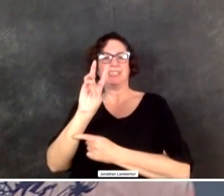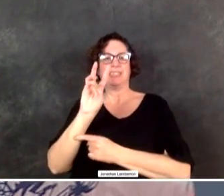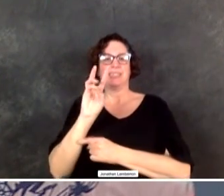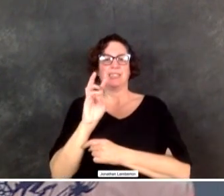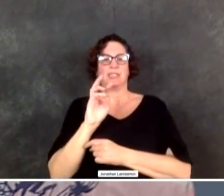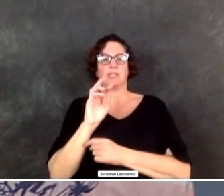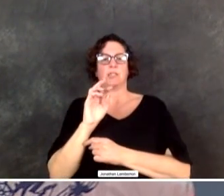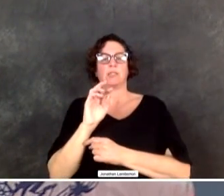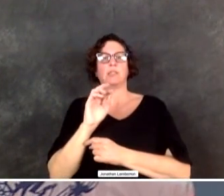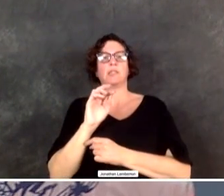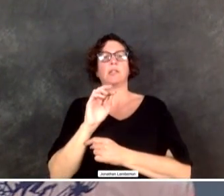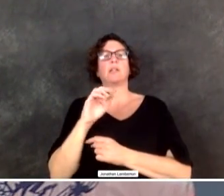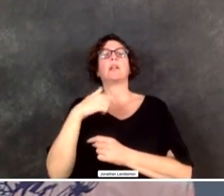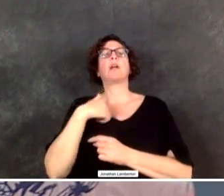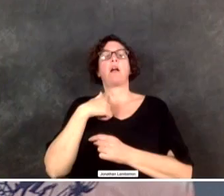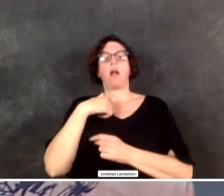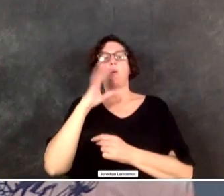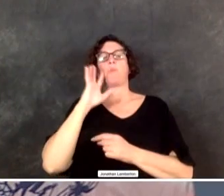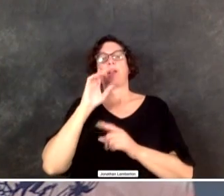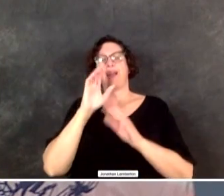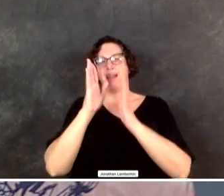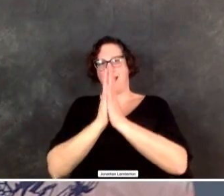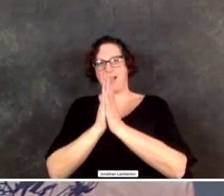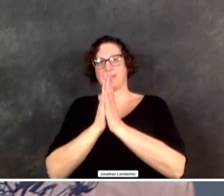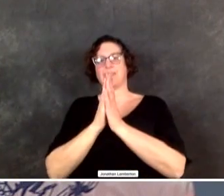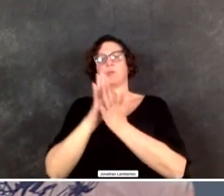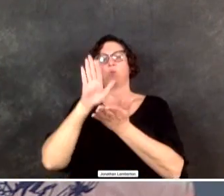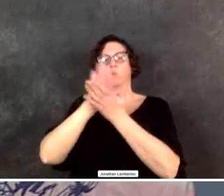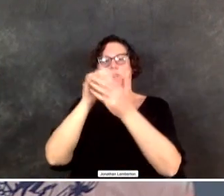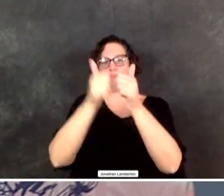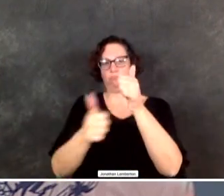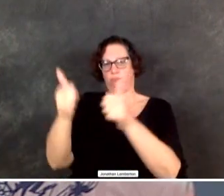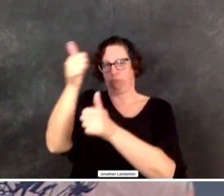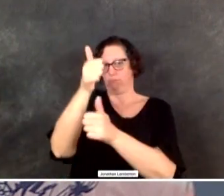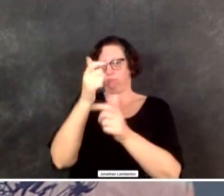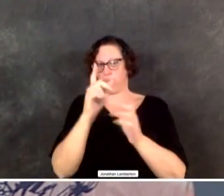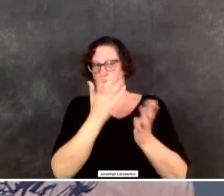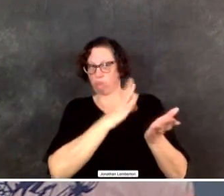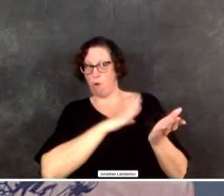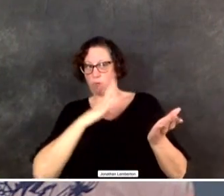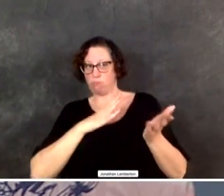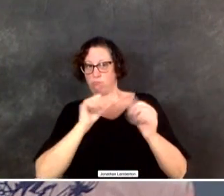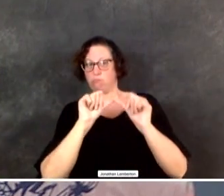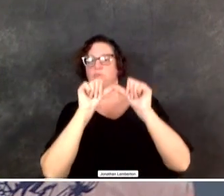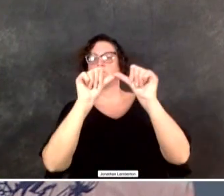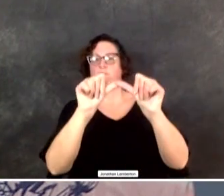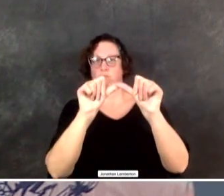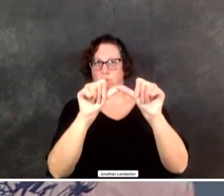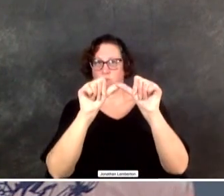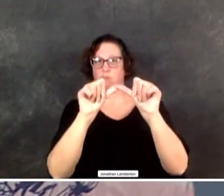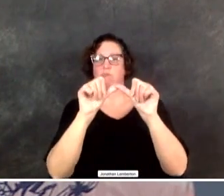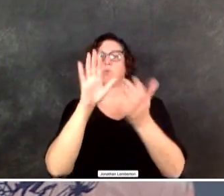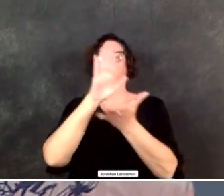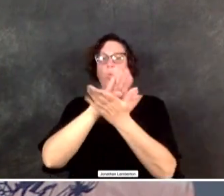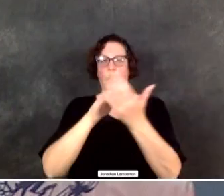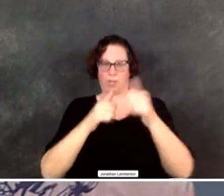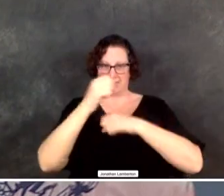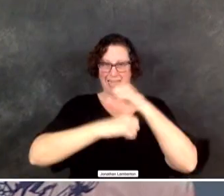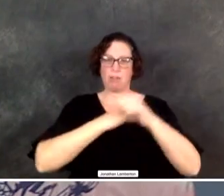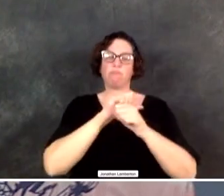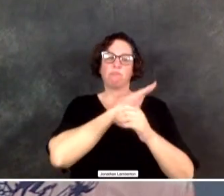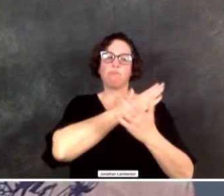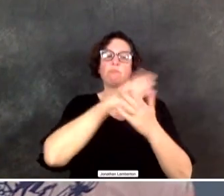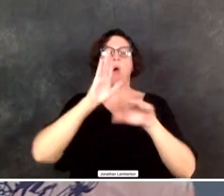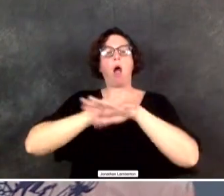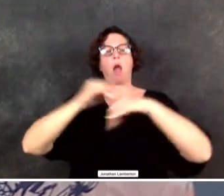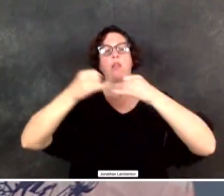keep going with the timing of the school year, but not the in-person reality of the school year. We